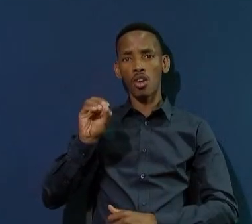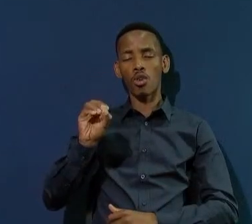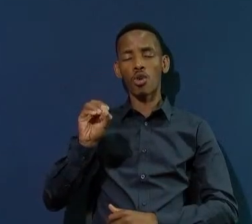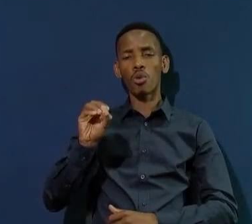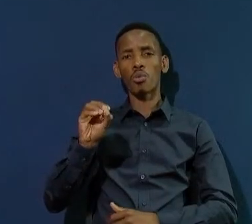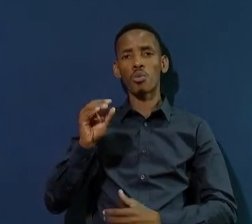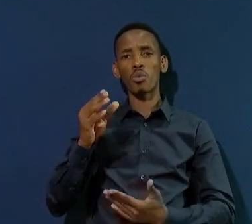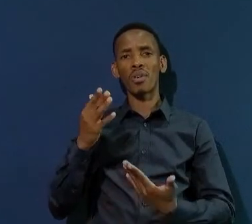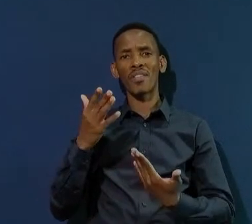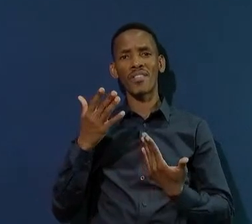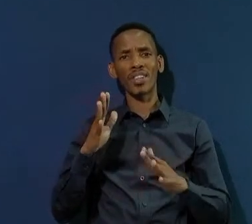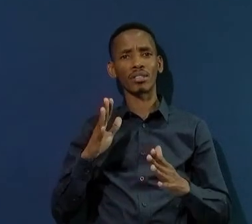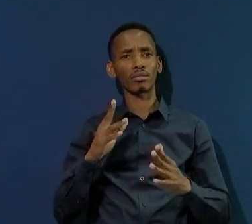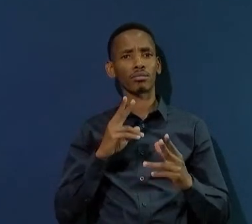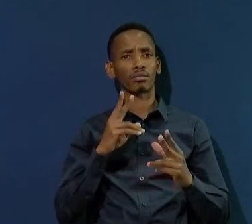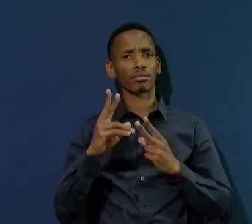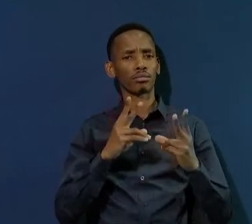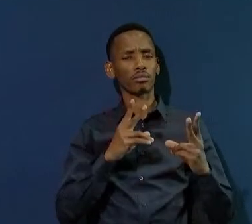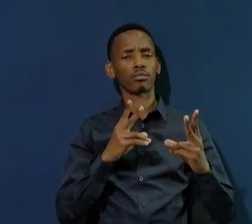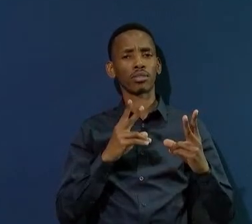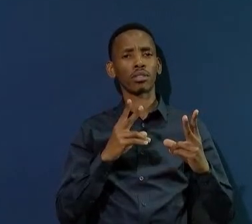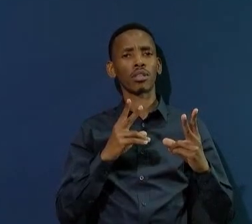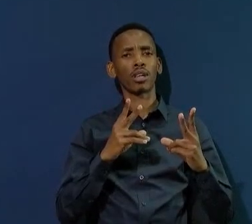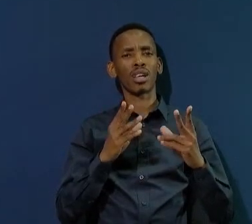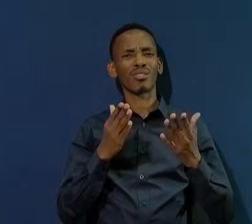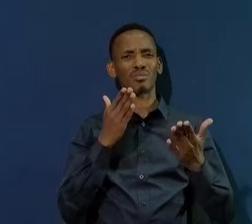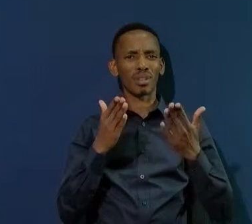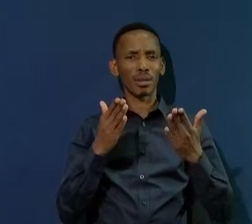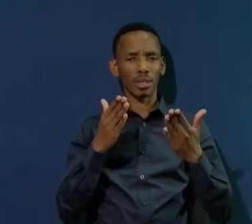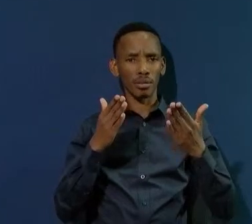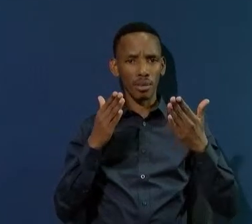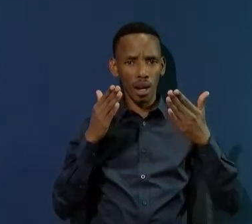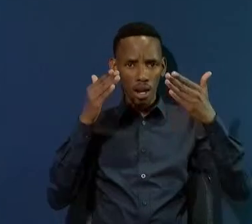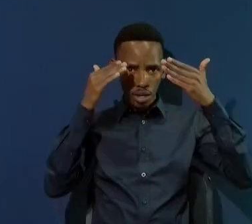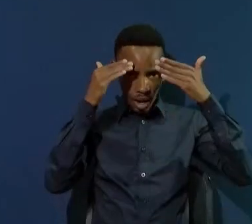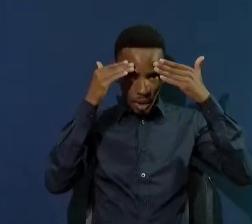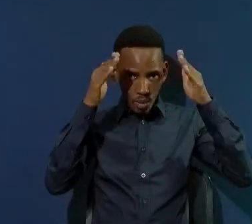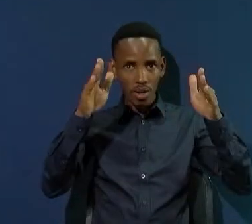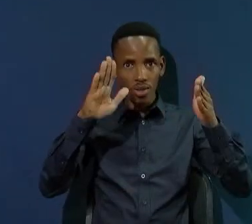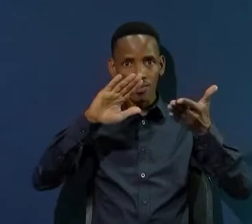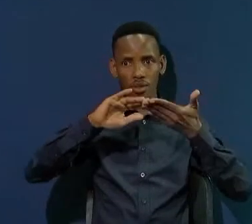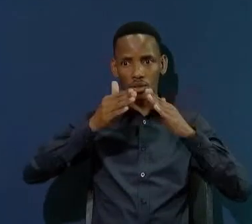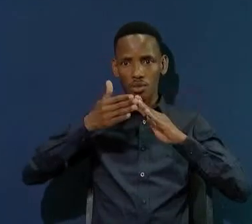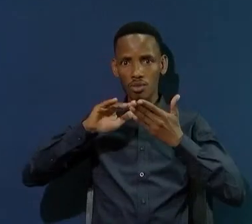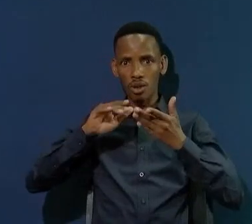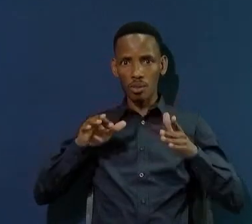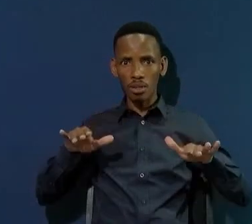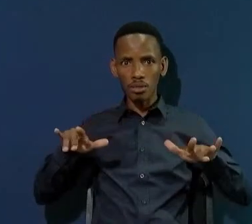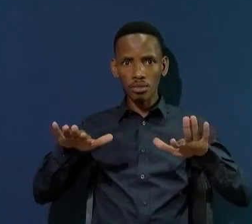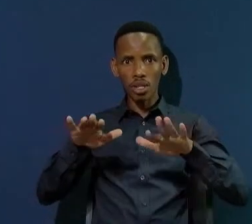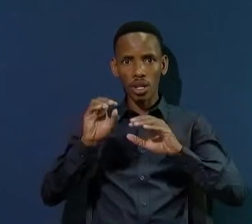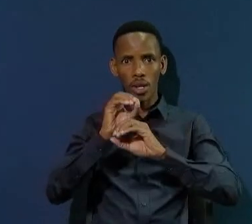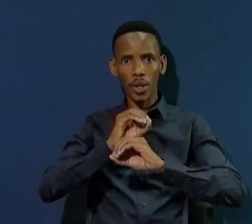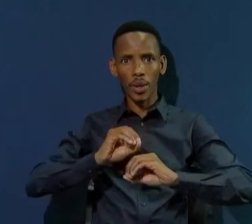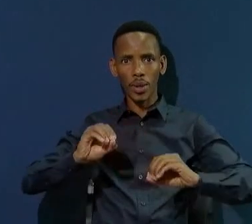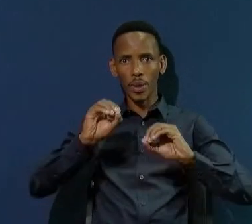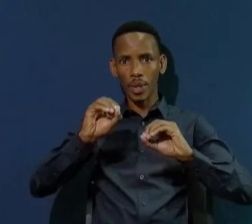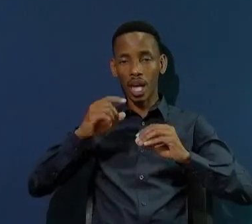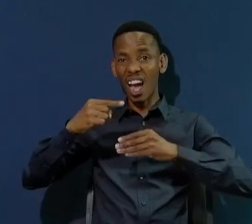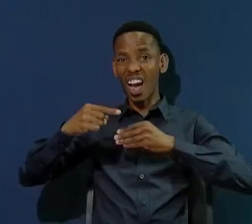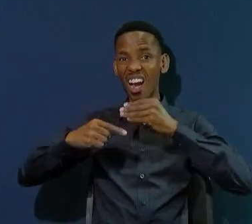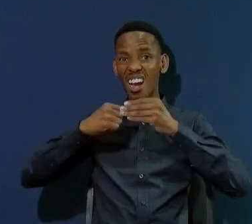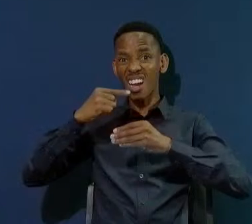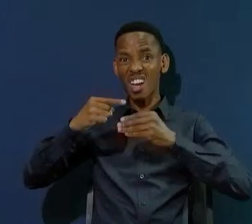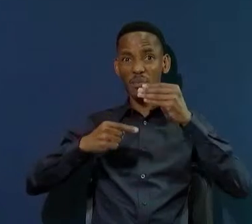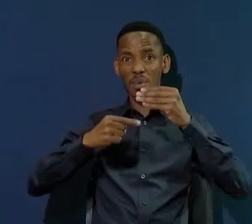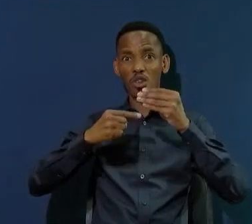gore hale le hale go na le thuto e leng gore e ka tswa e seo kana e tlhaela mo batlhophing ka tsone dikgang tse